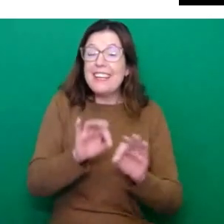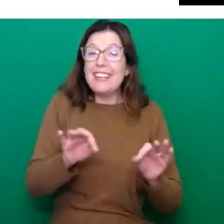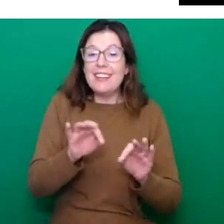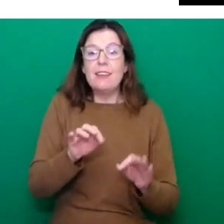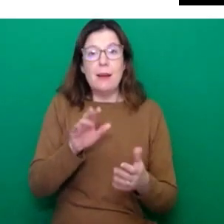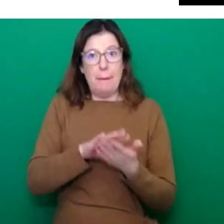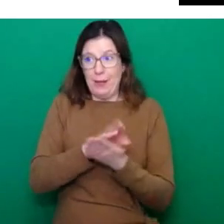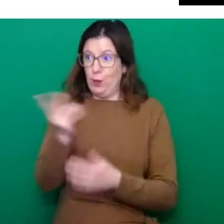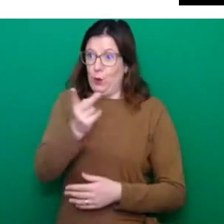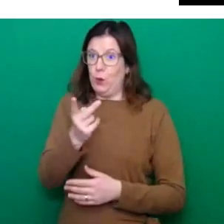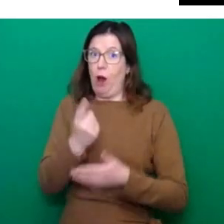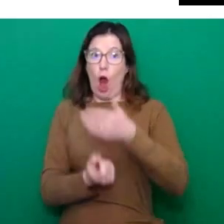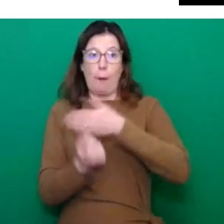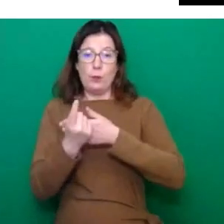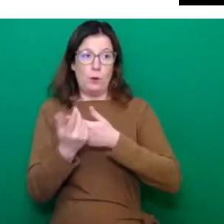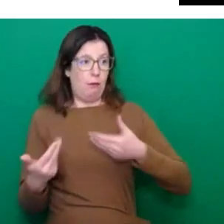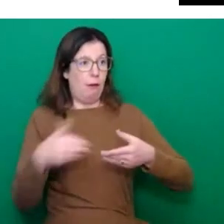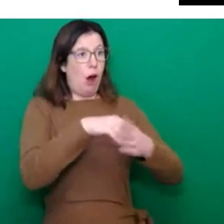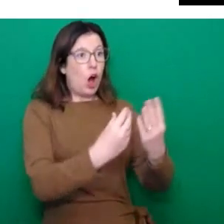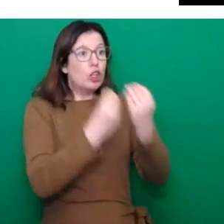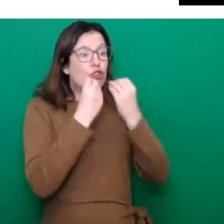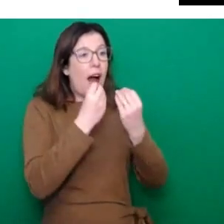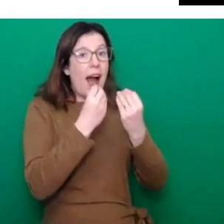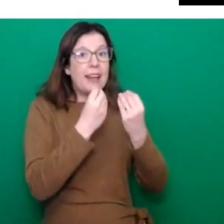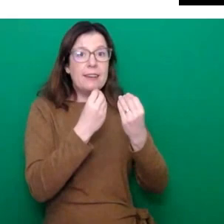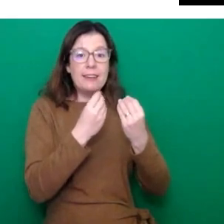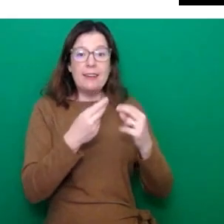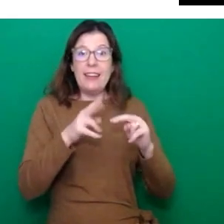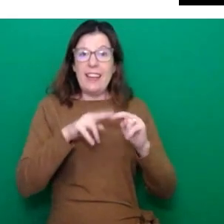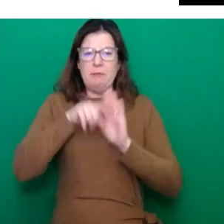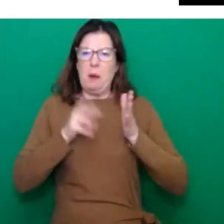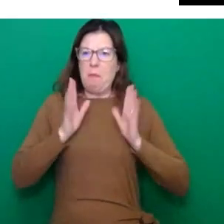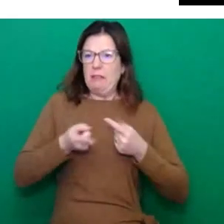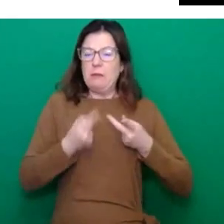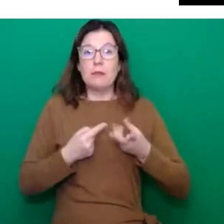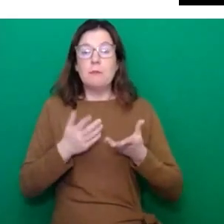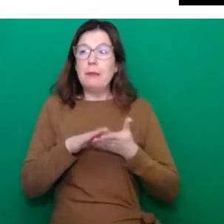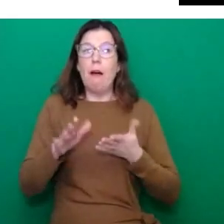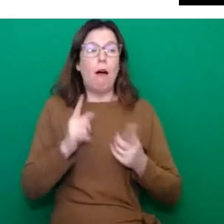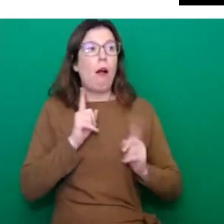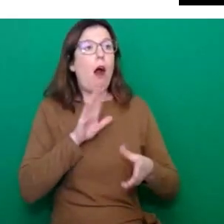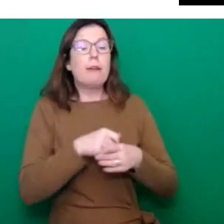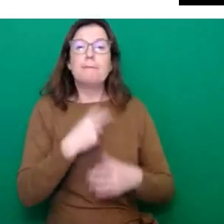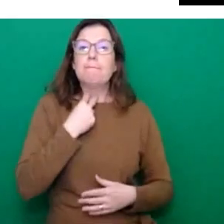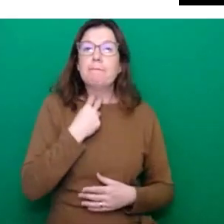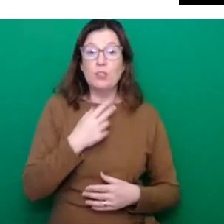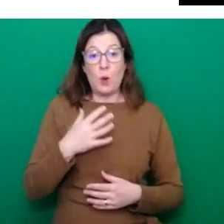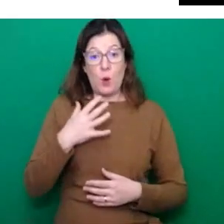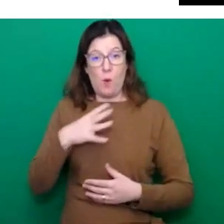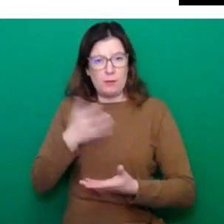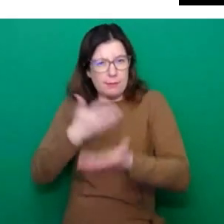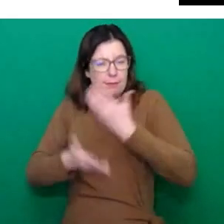the opportunity to engage in training where you may not have been able to before. So just to talk a little bit about the